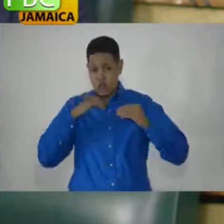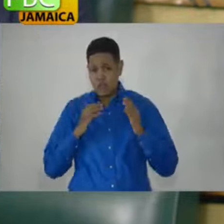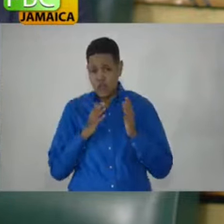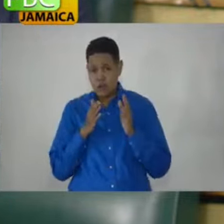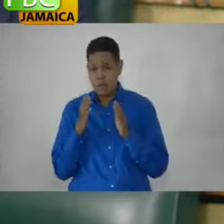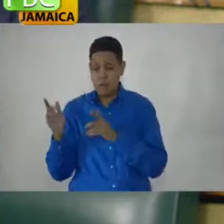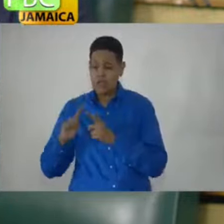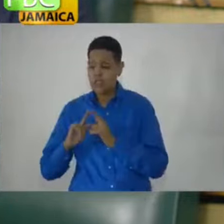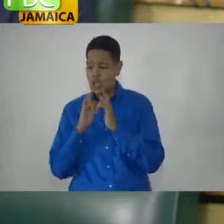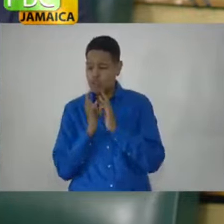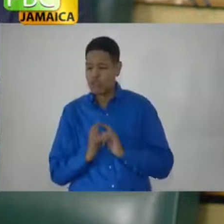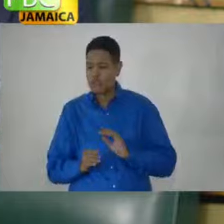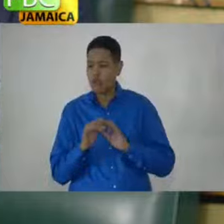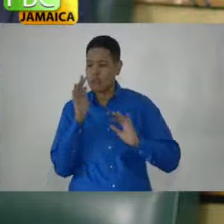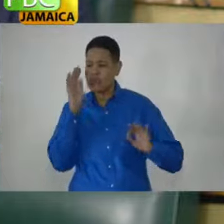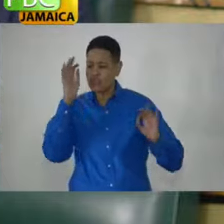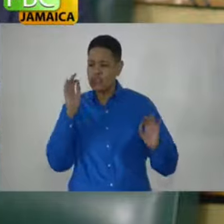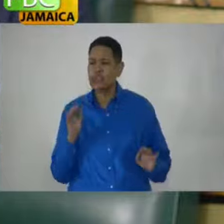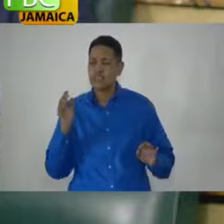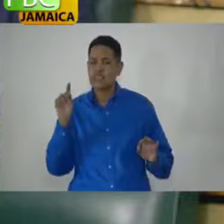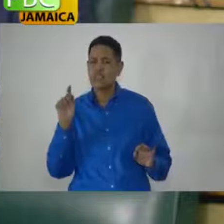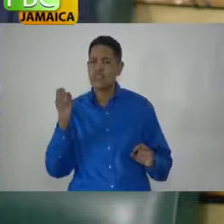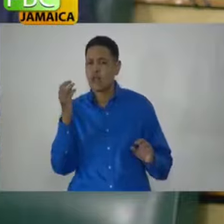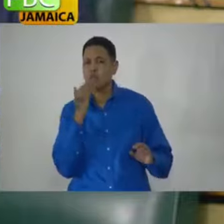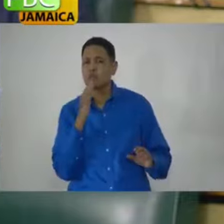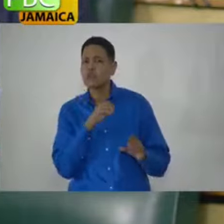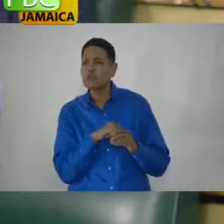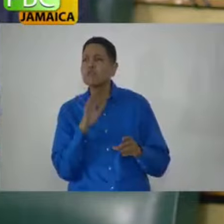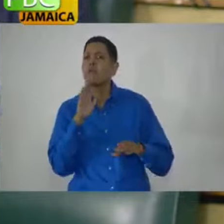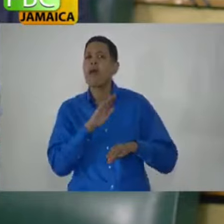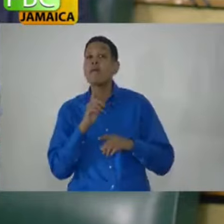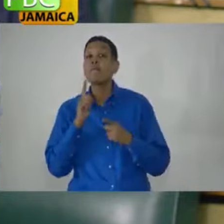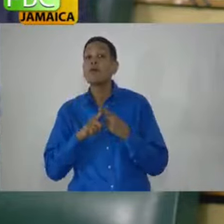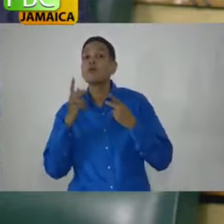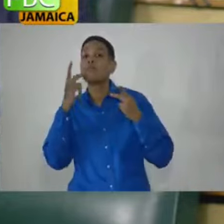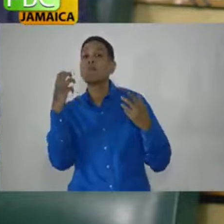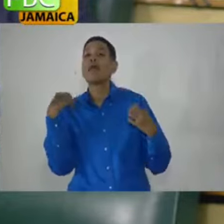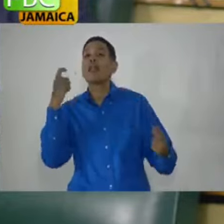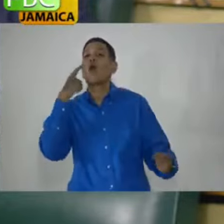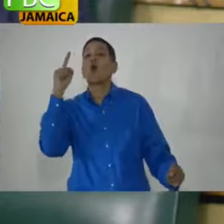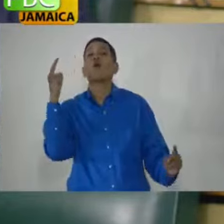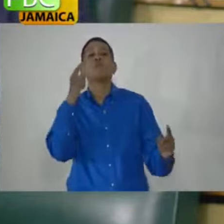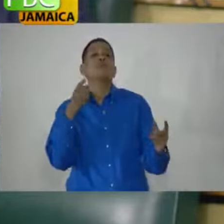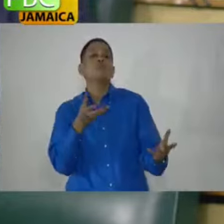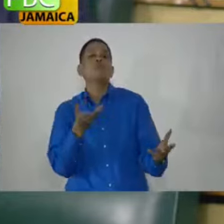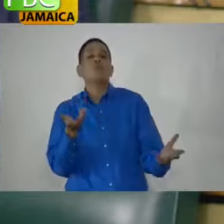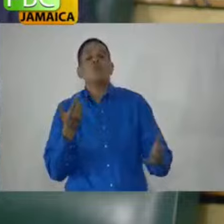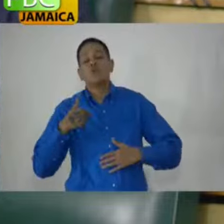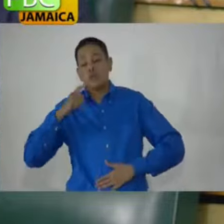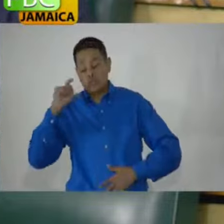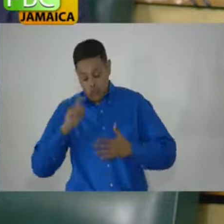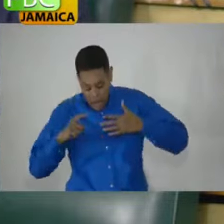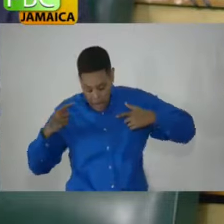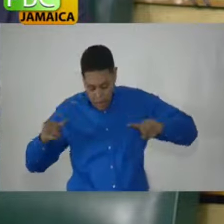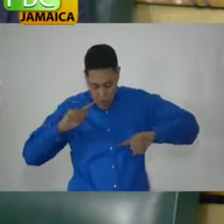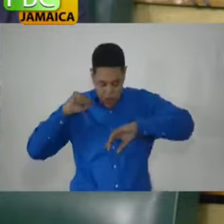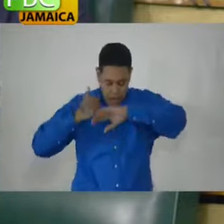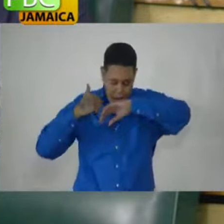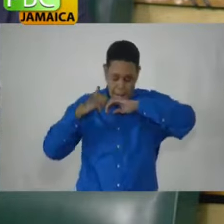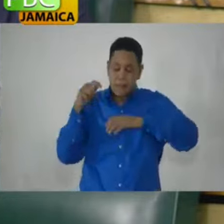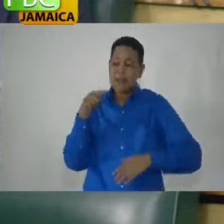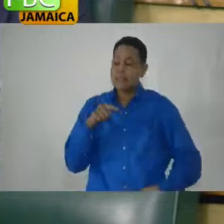on reformulation decisions, and on public health outcomes. We recognize that during